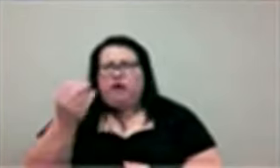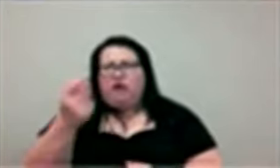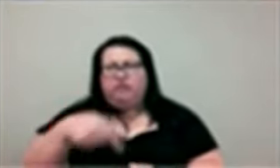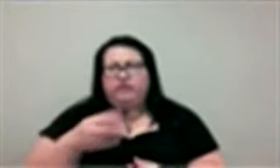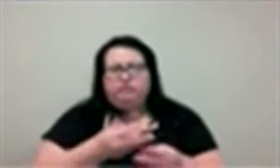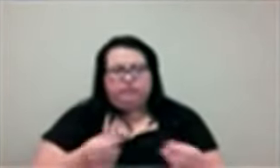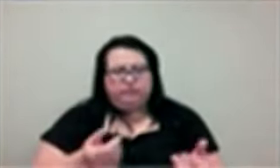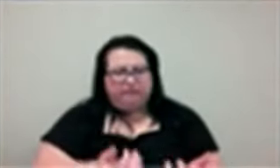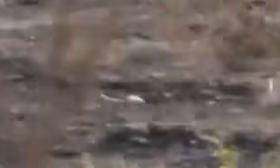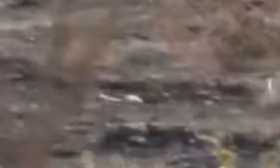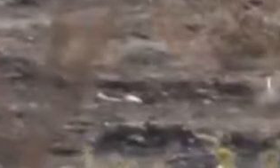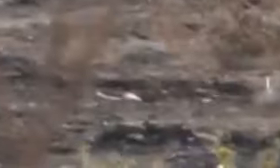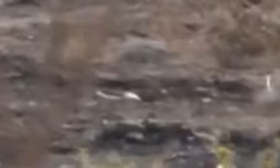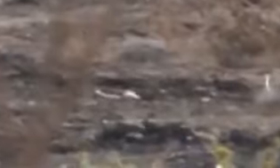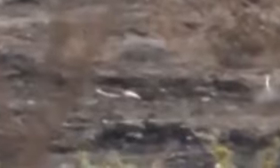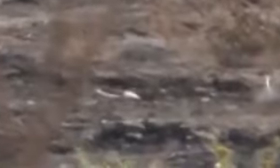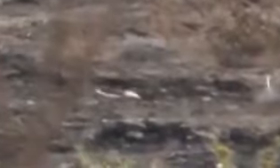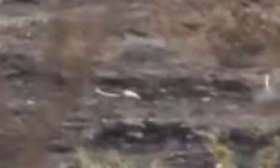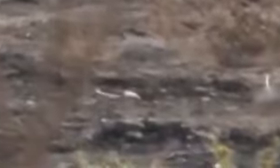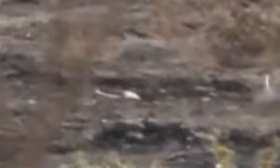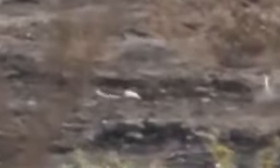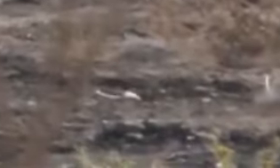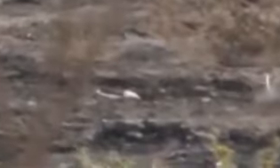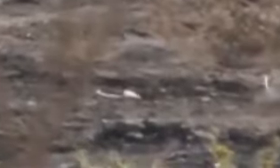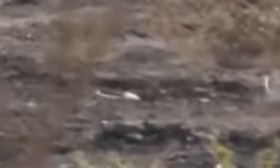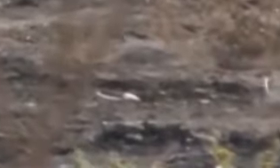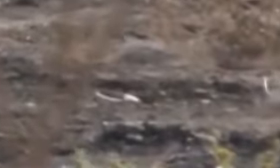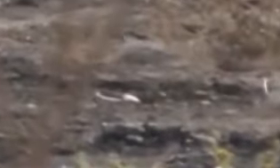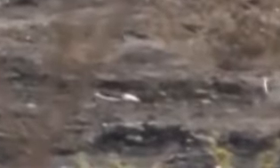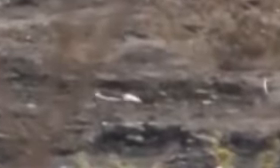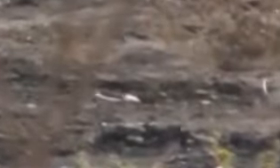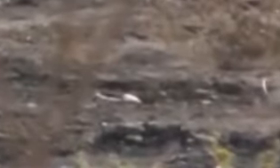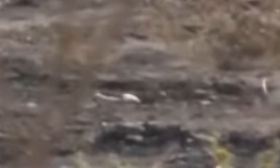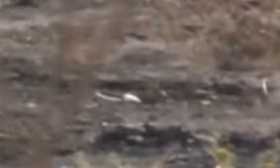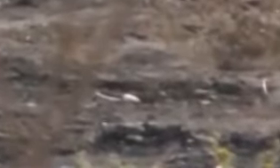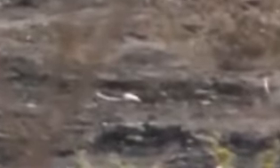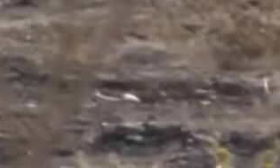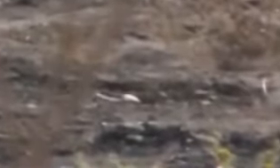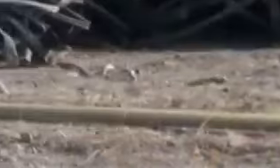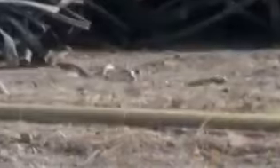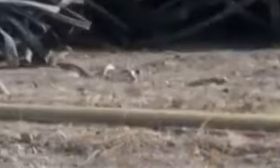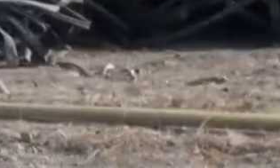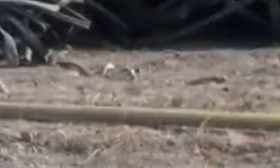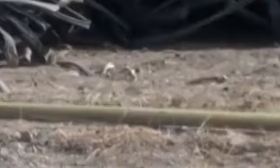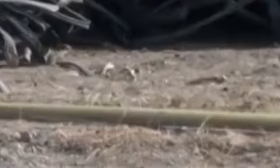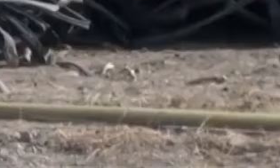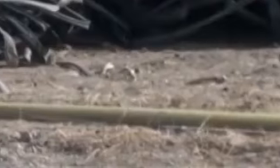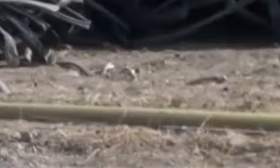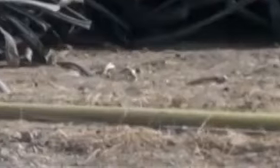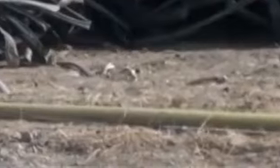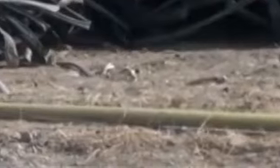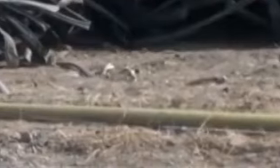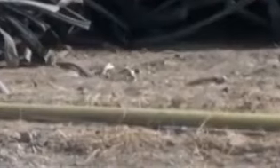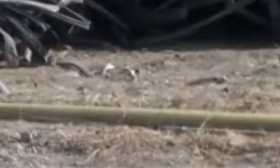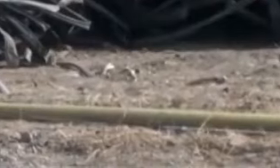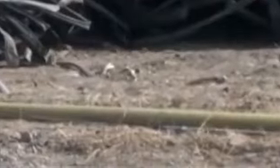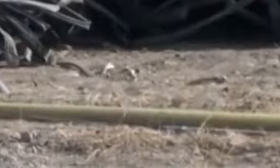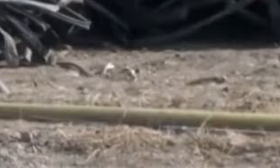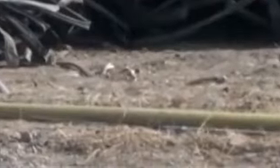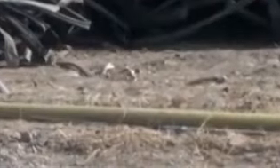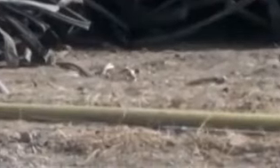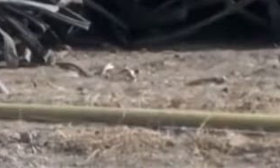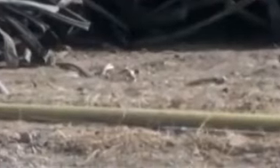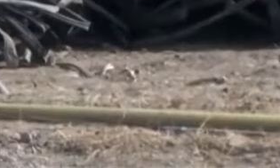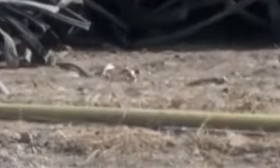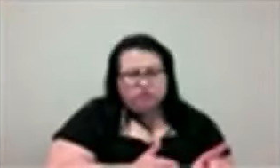Thursday said crews will always attempt to put out any potentially dangerous or toxic fire, but said with a broad current enforcement policy, there is sometimes